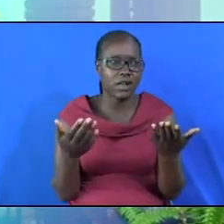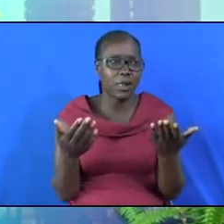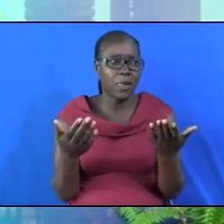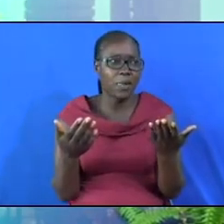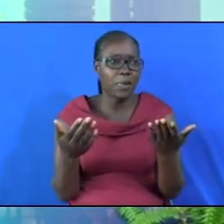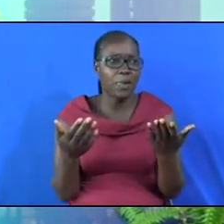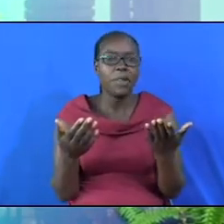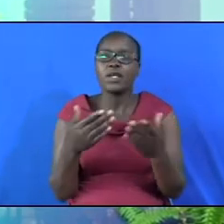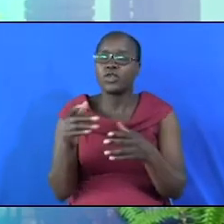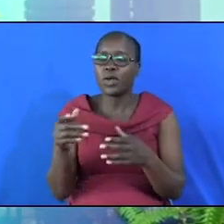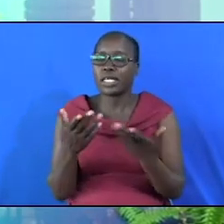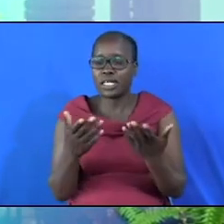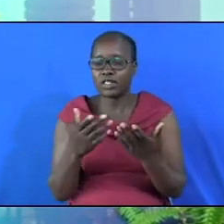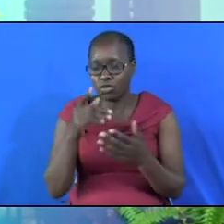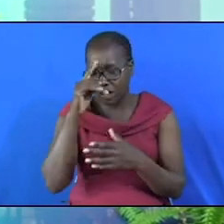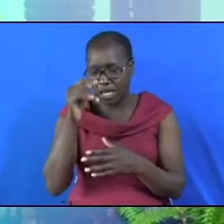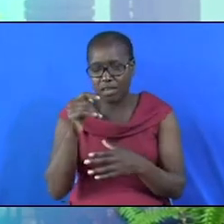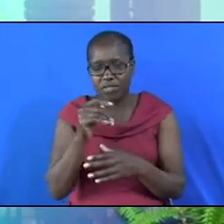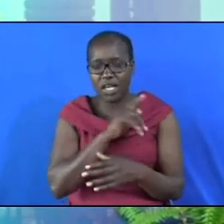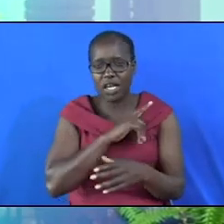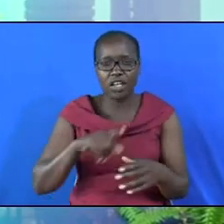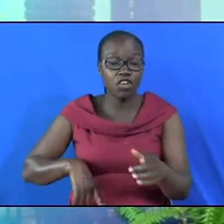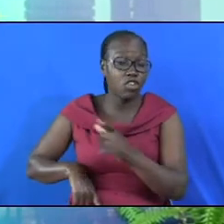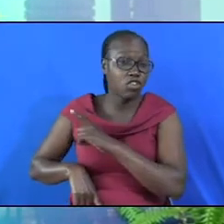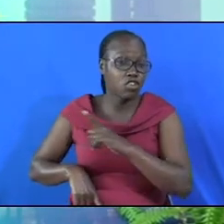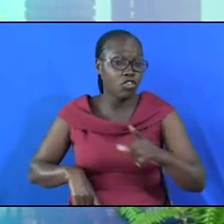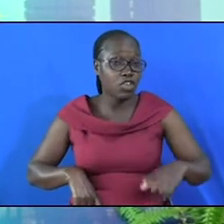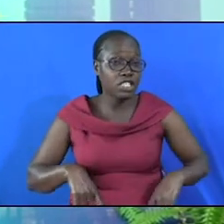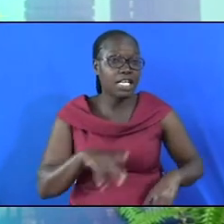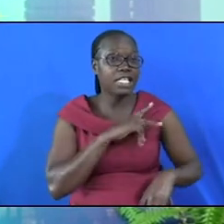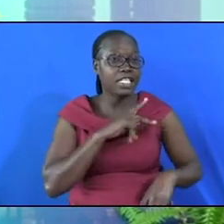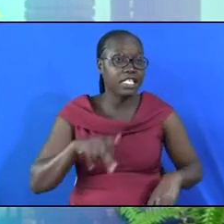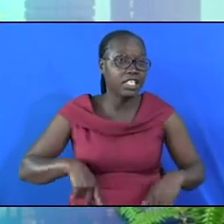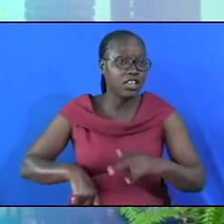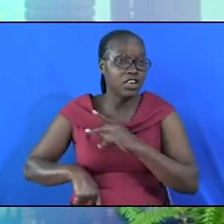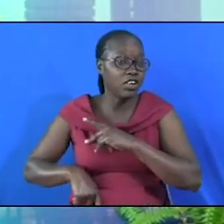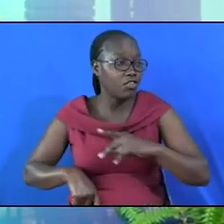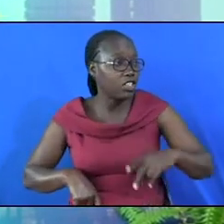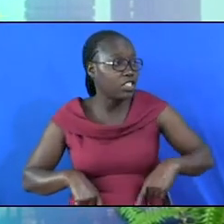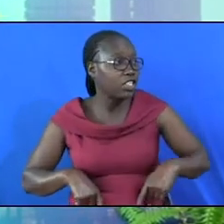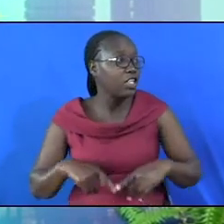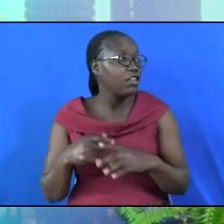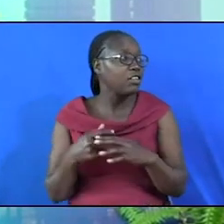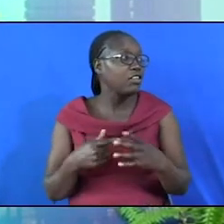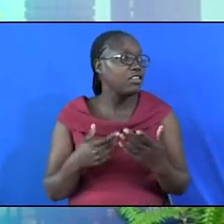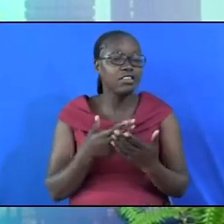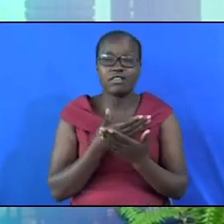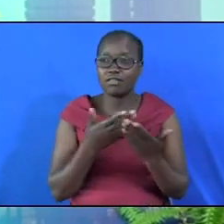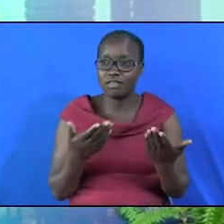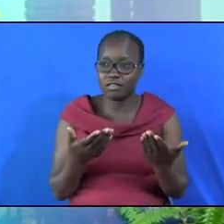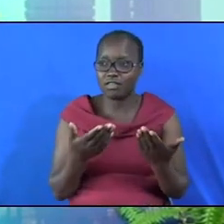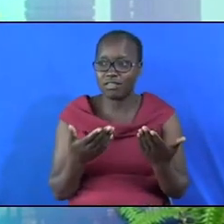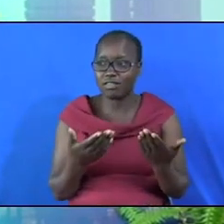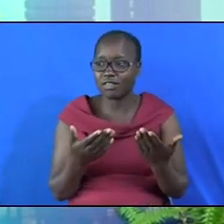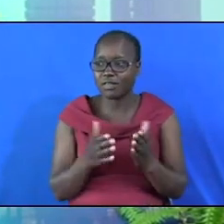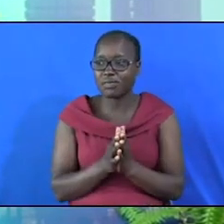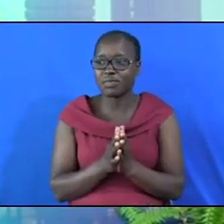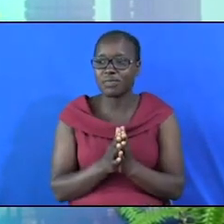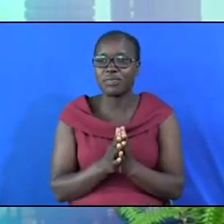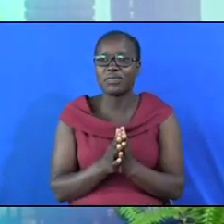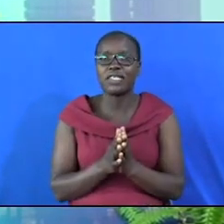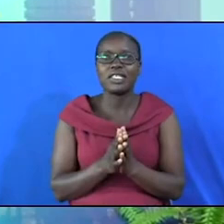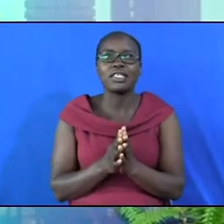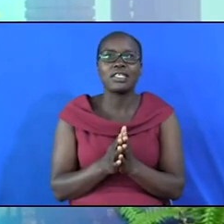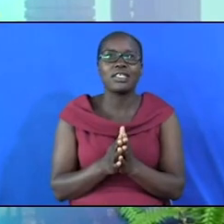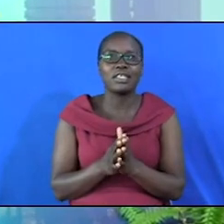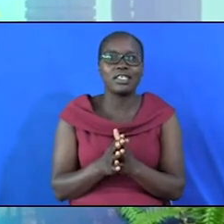Lord of lords and the King of kings? Here you will not say amen, because from your faces you are a shining vegetarian. But you are saying